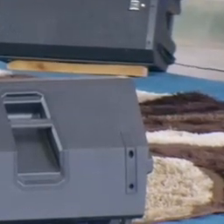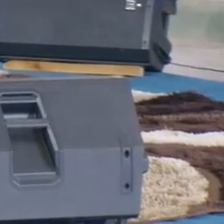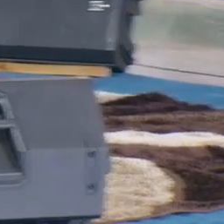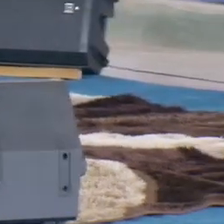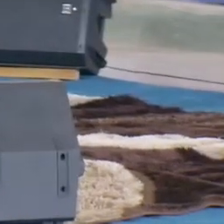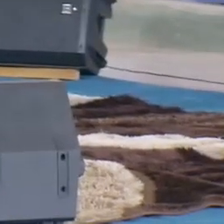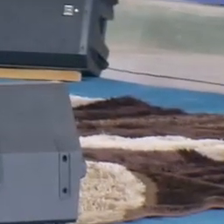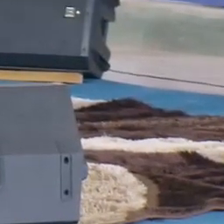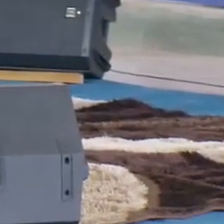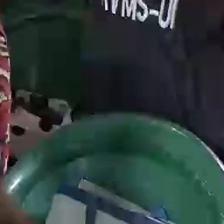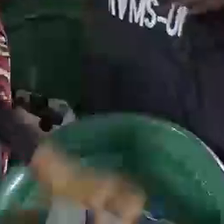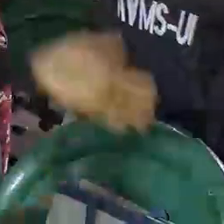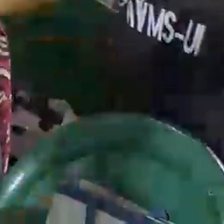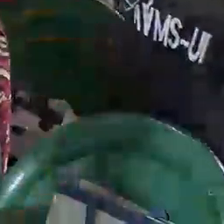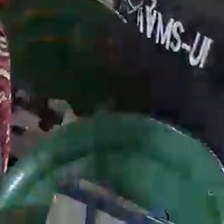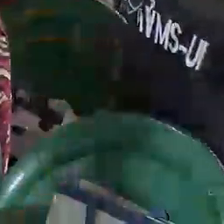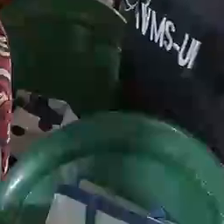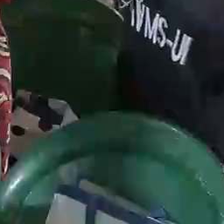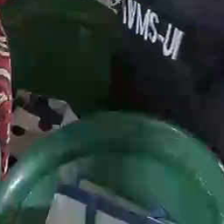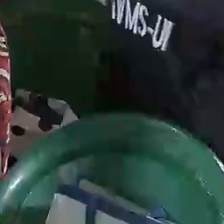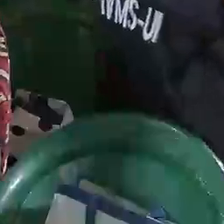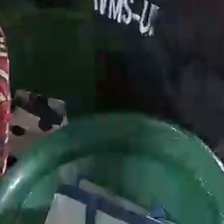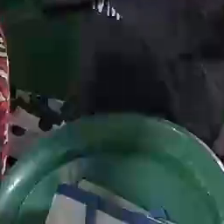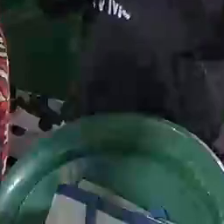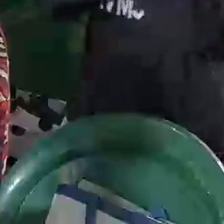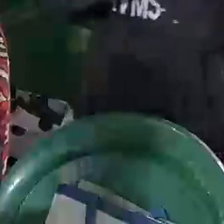Everybody praise the Lord.